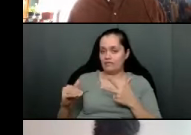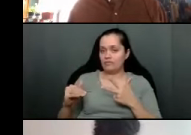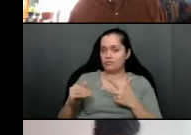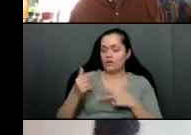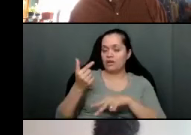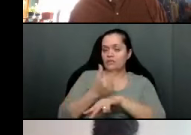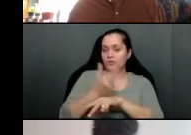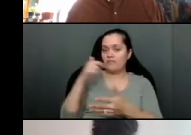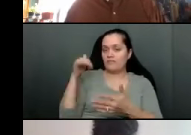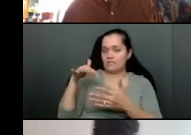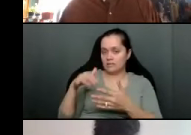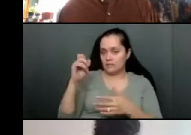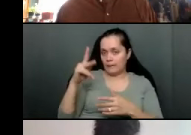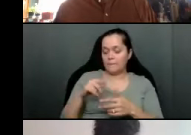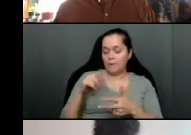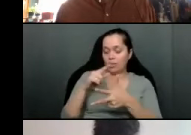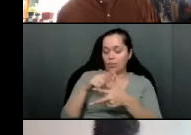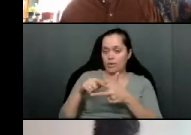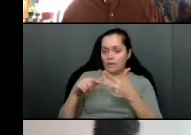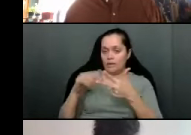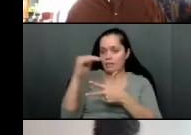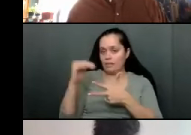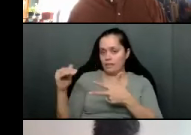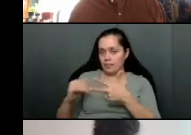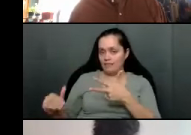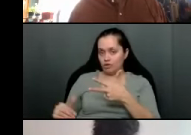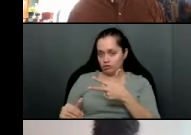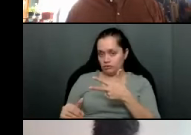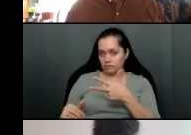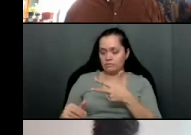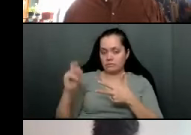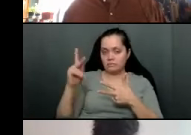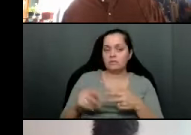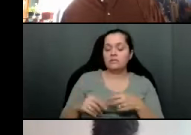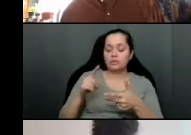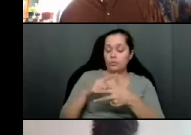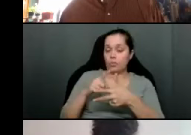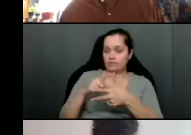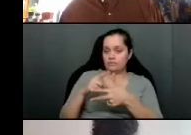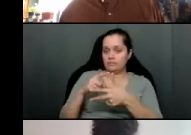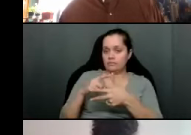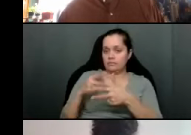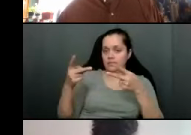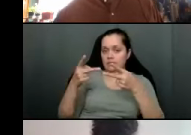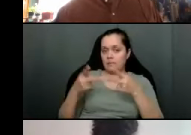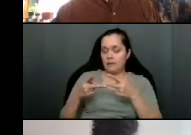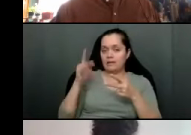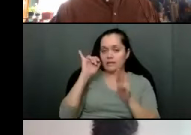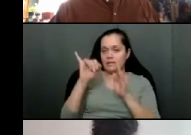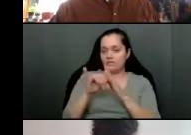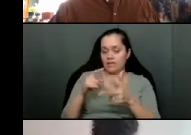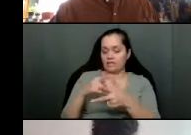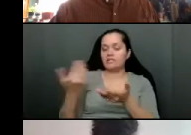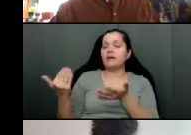geographic study. Three levels of geographic study. So number one is place identification.